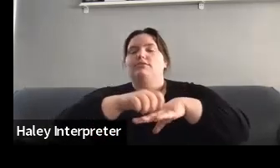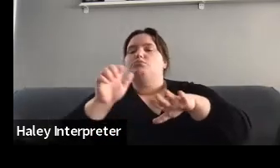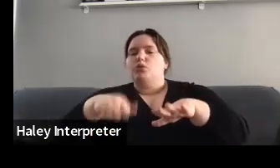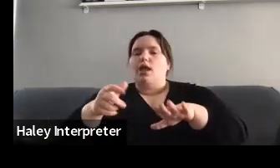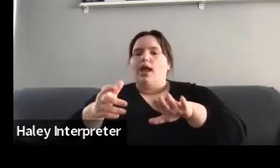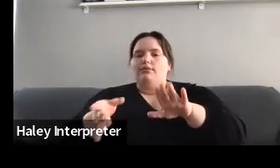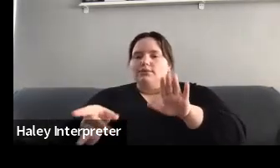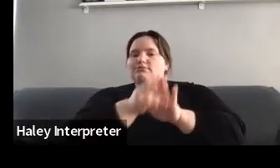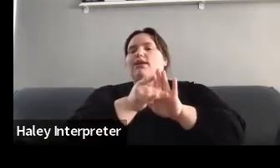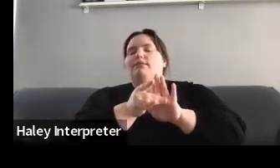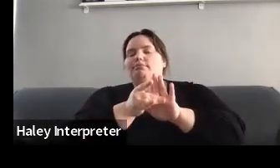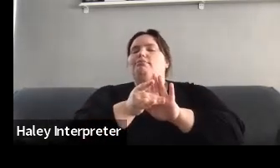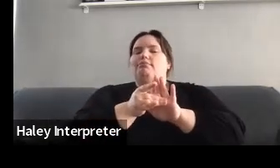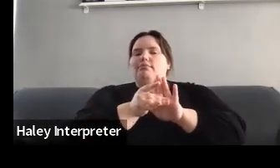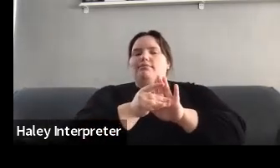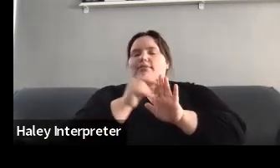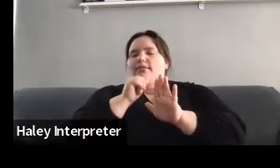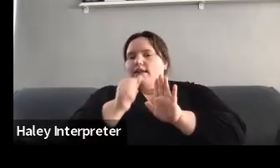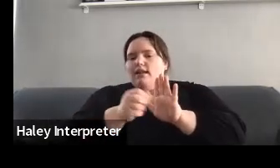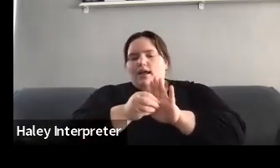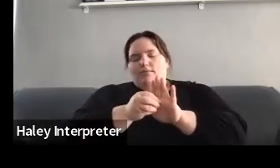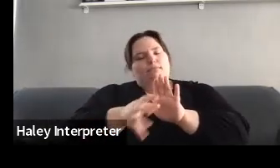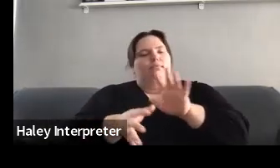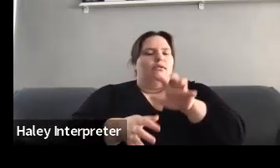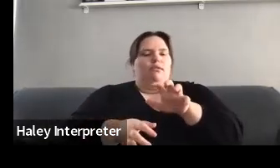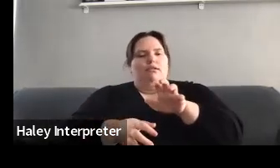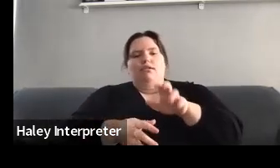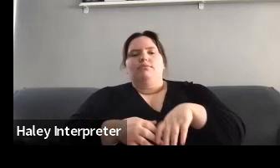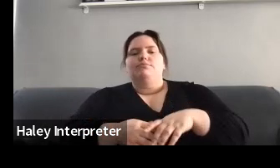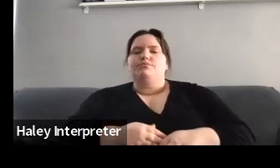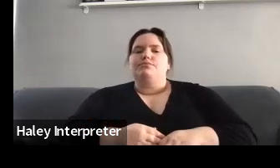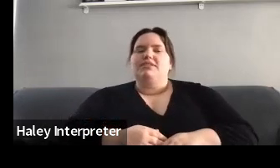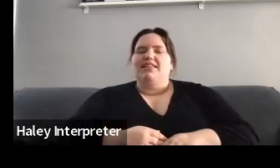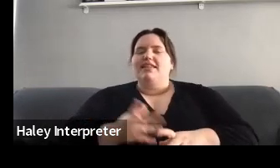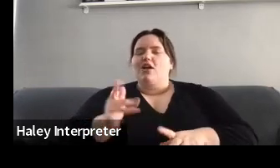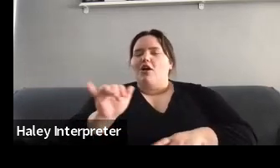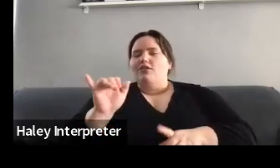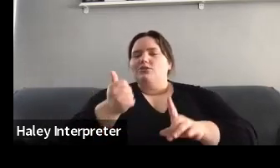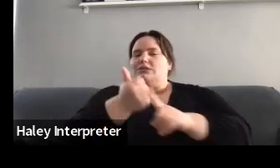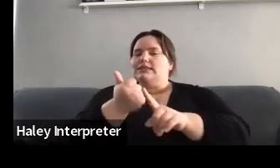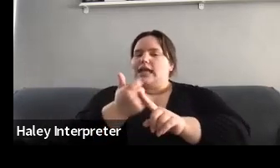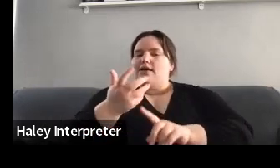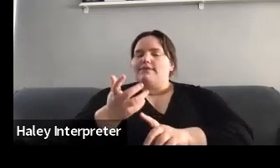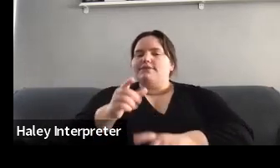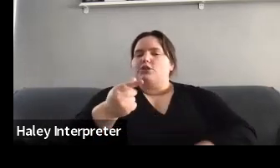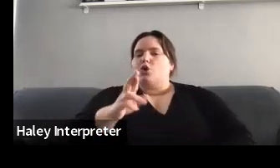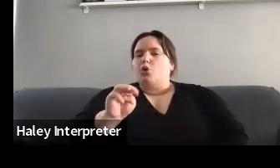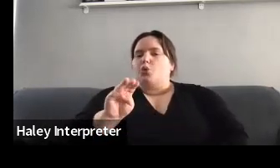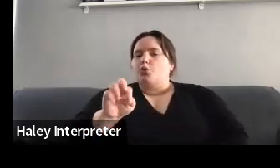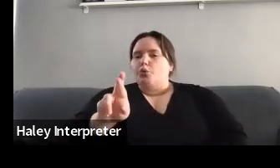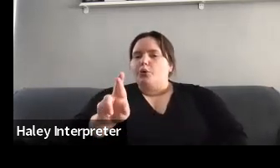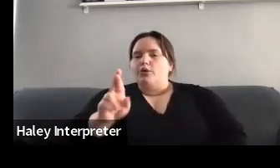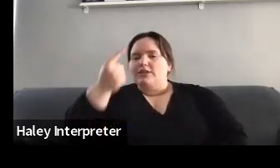hand and not, lose it out of your hand. There are self groomers for cats. There's one pictured on